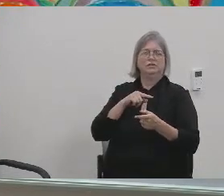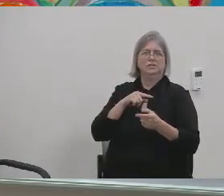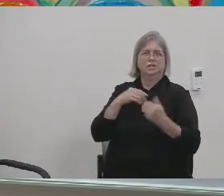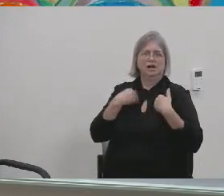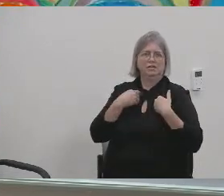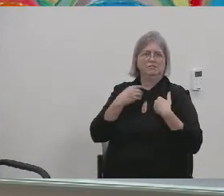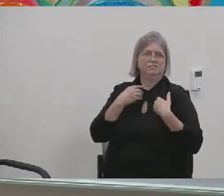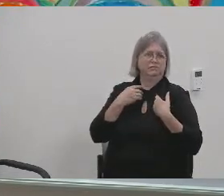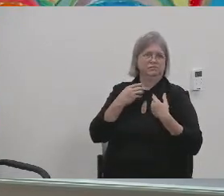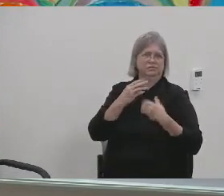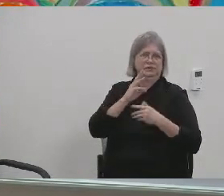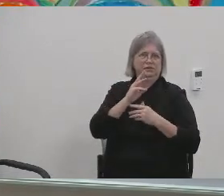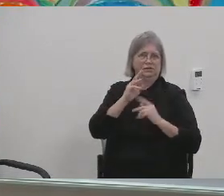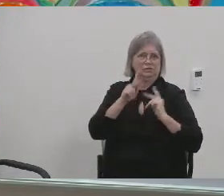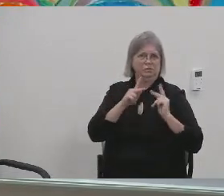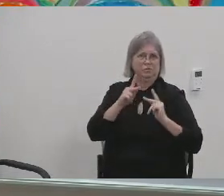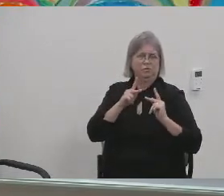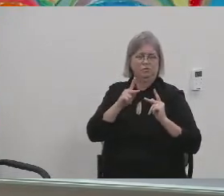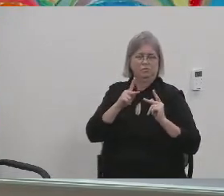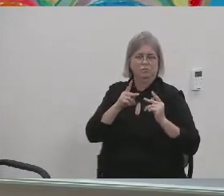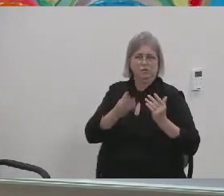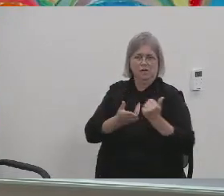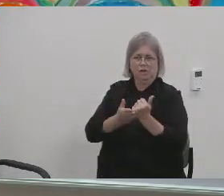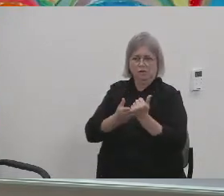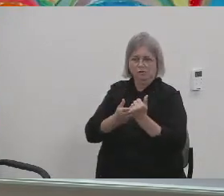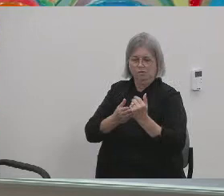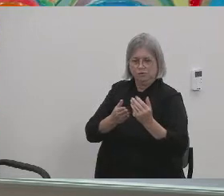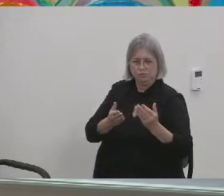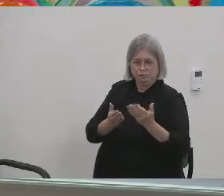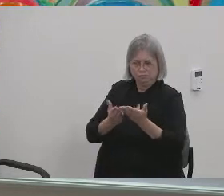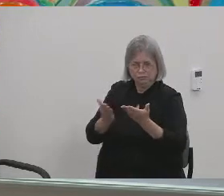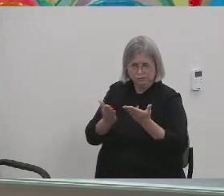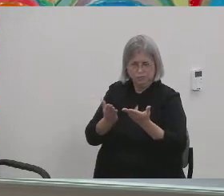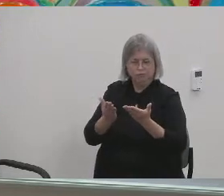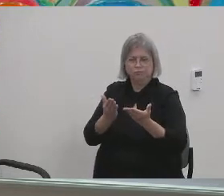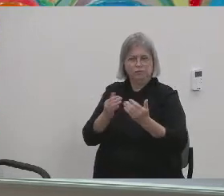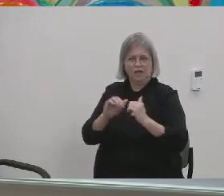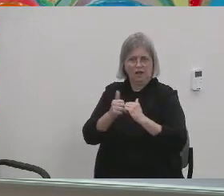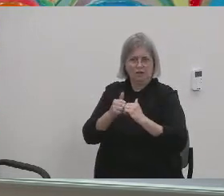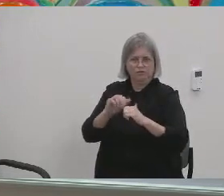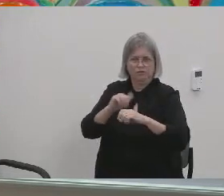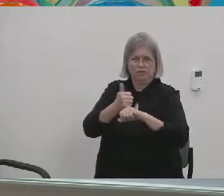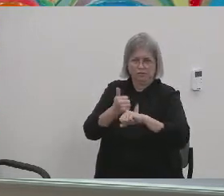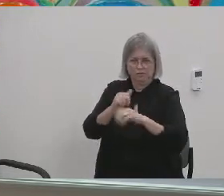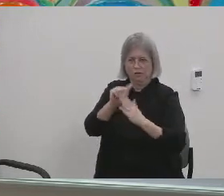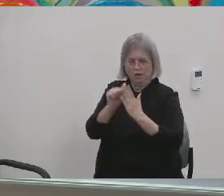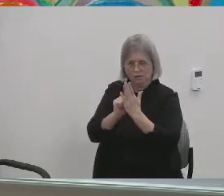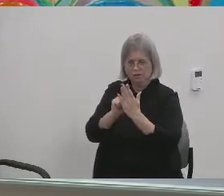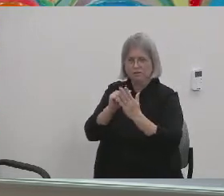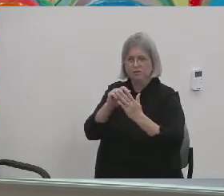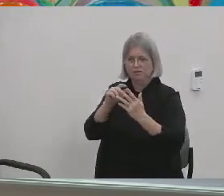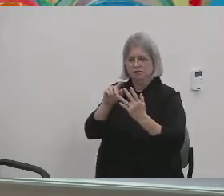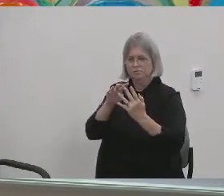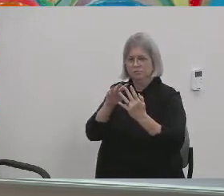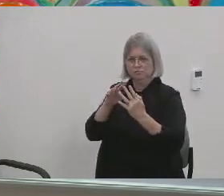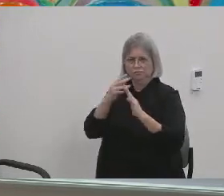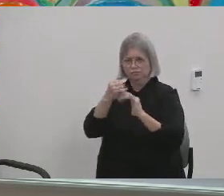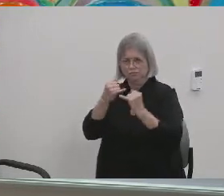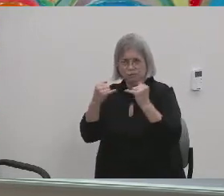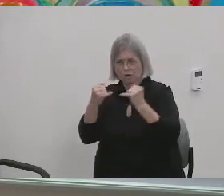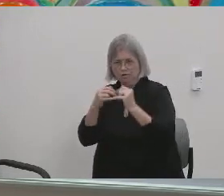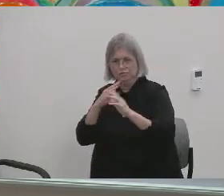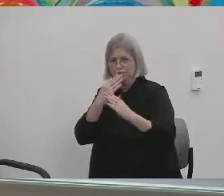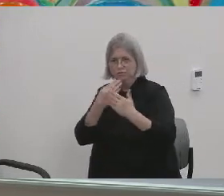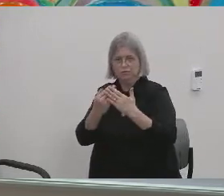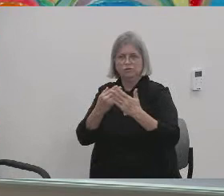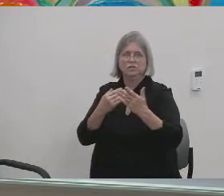who are helping make sure that everything works, that accounts are set up, what's behind the walls is good. We want some people who